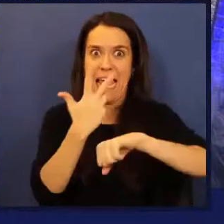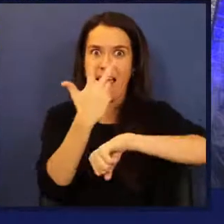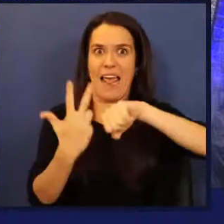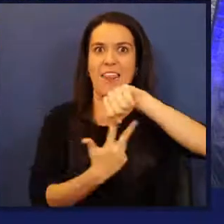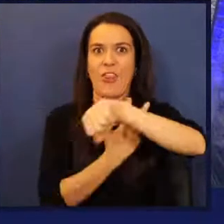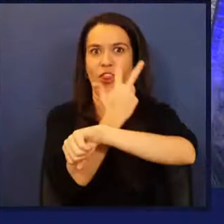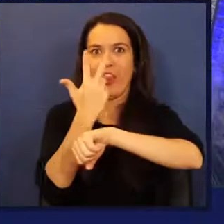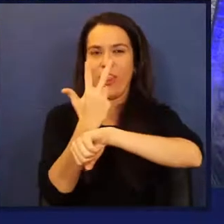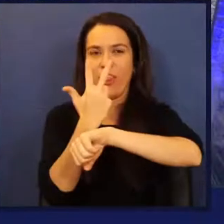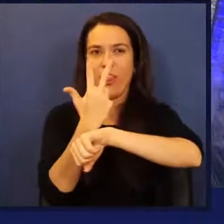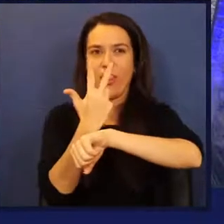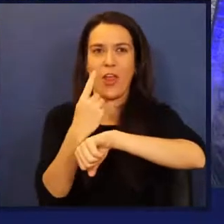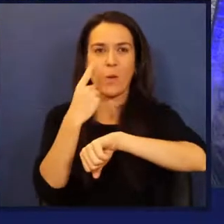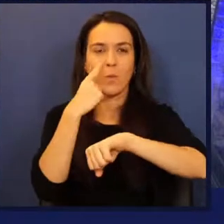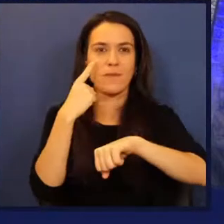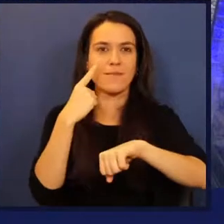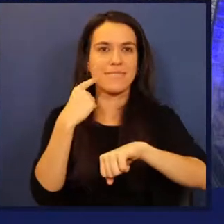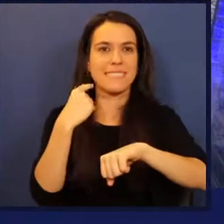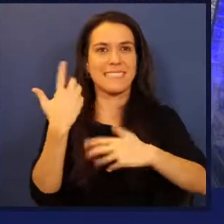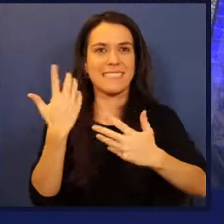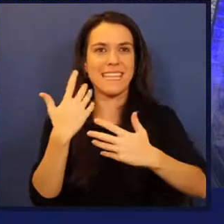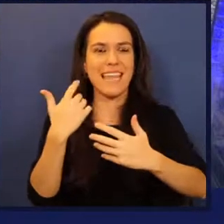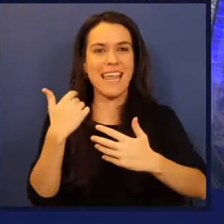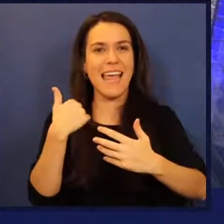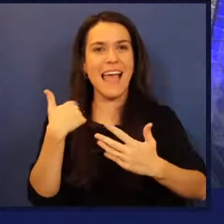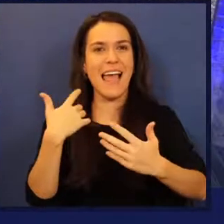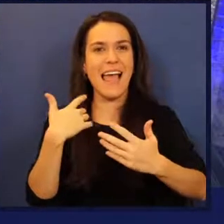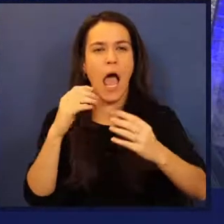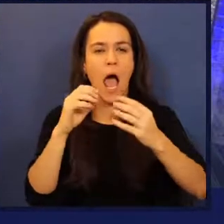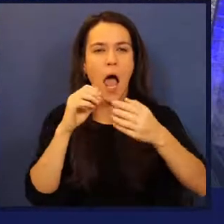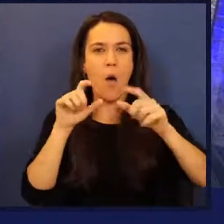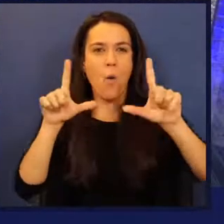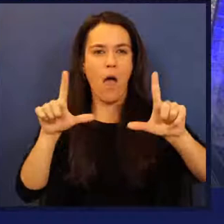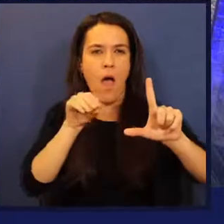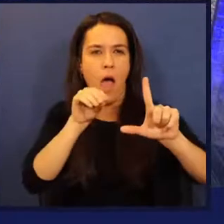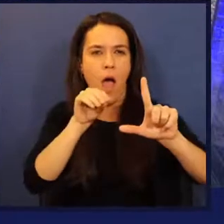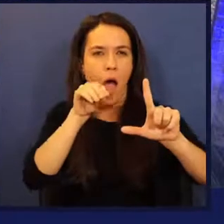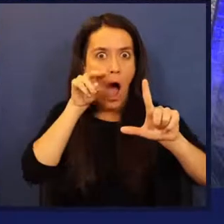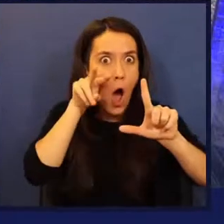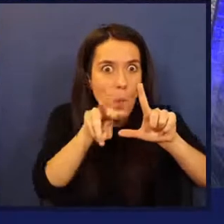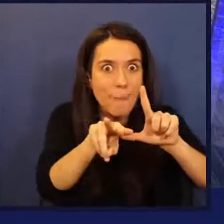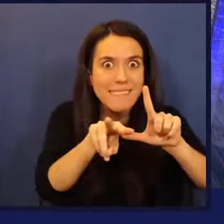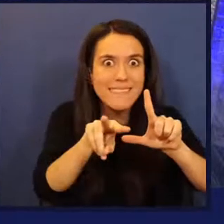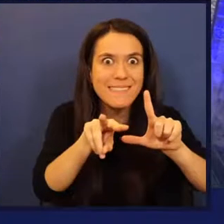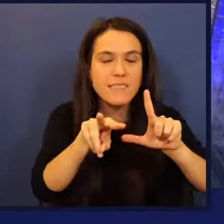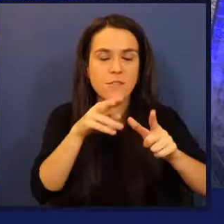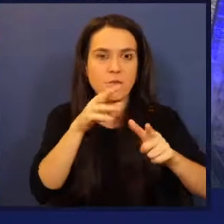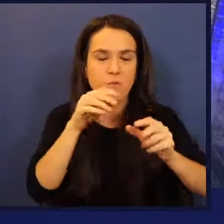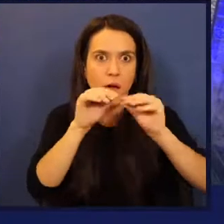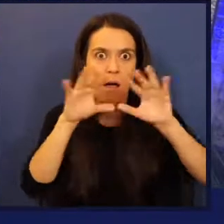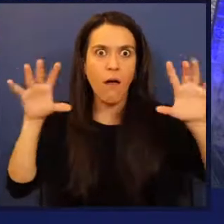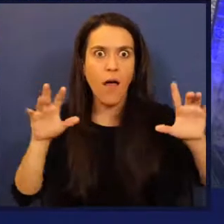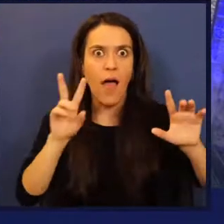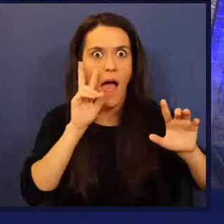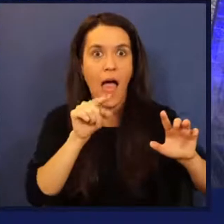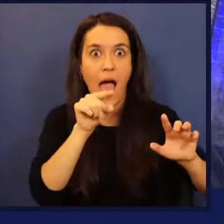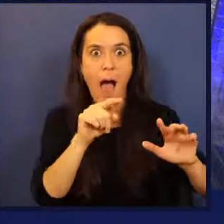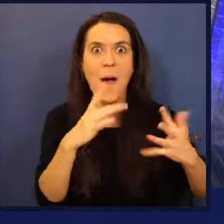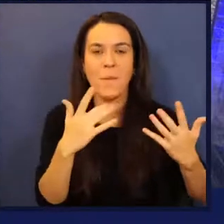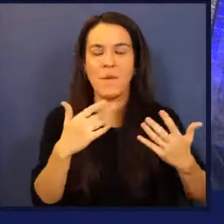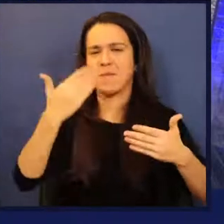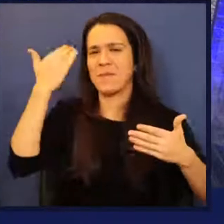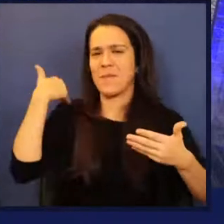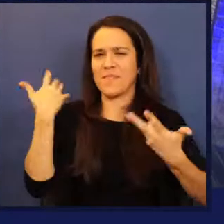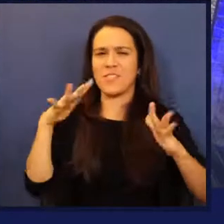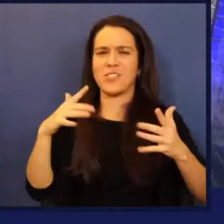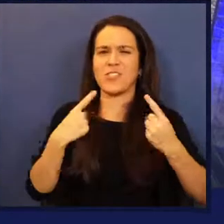augmented reality, generating office floors. We talked about this before a few episodes ago. And I'm happy to say that we have people